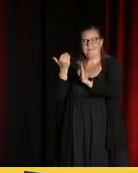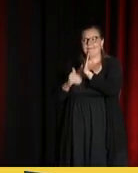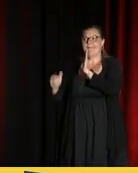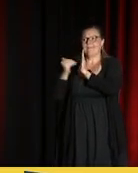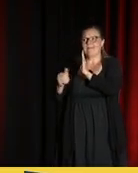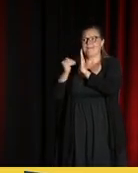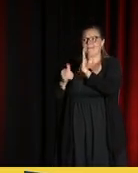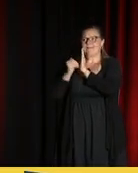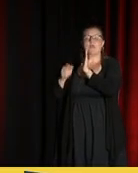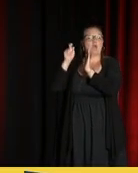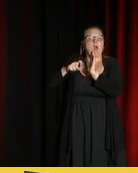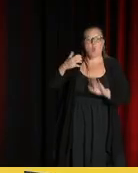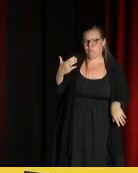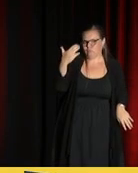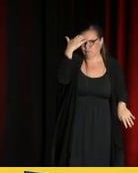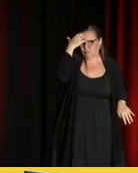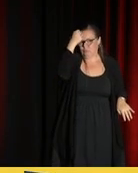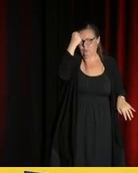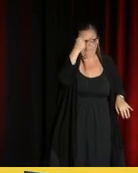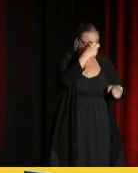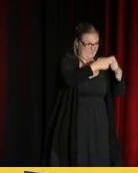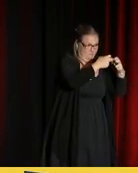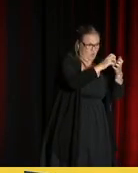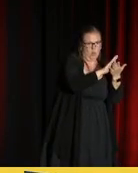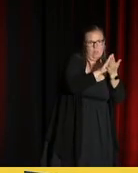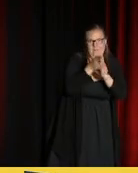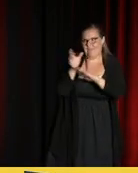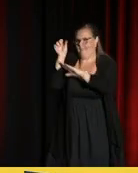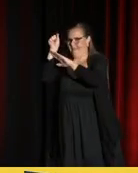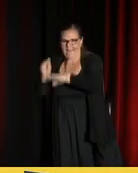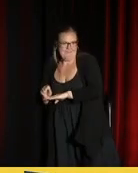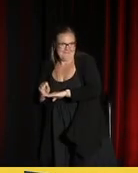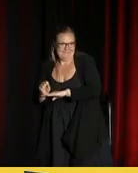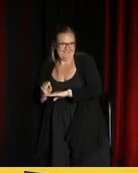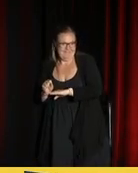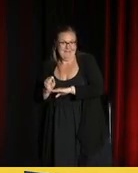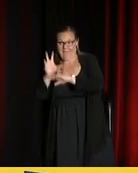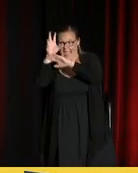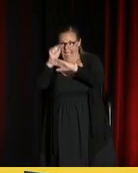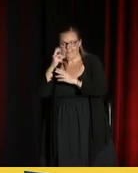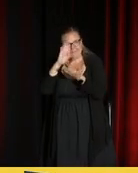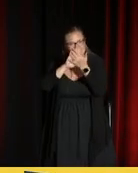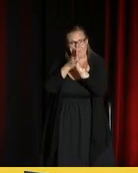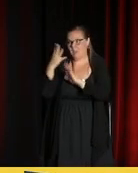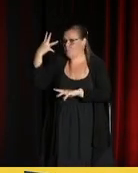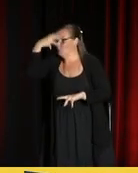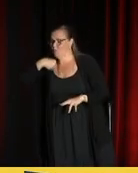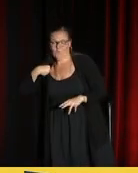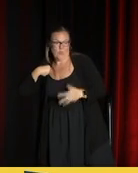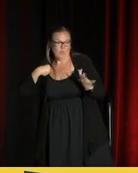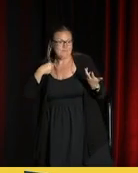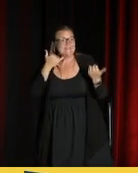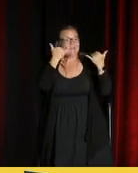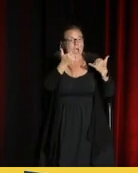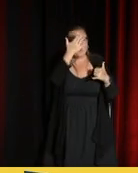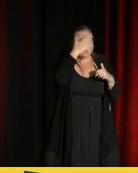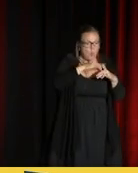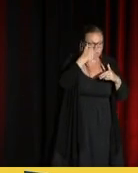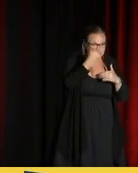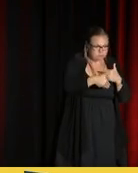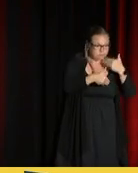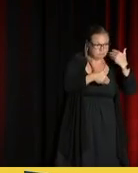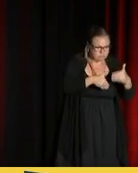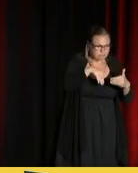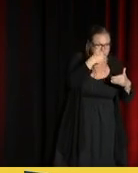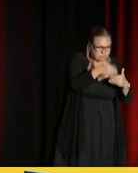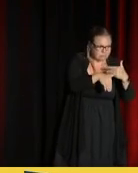The difficult must become habit. Habit becomes beautiful. So now that you know the steps, now you work on